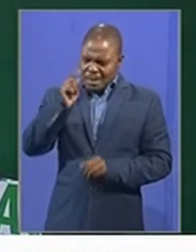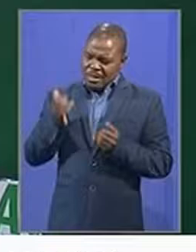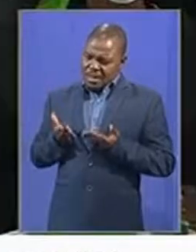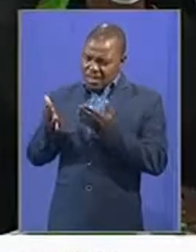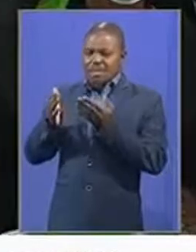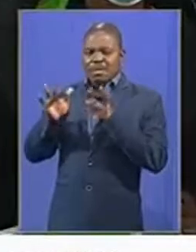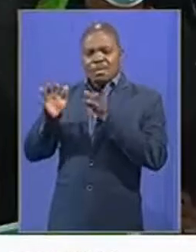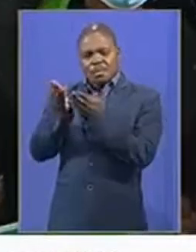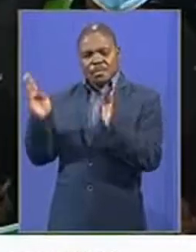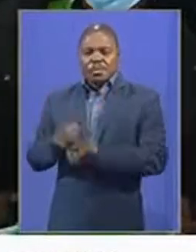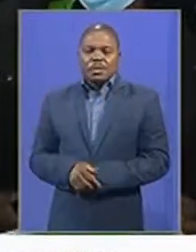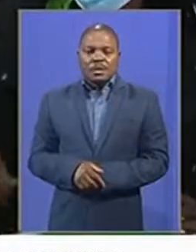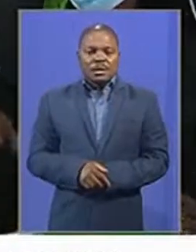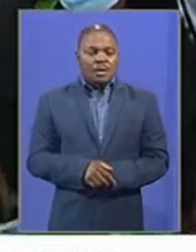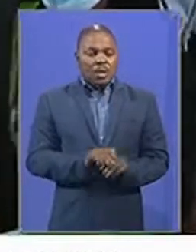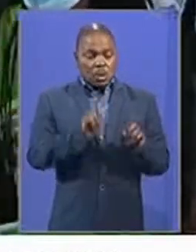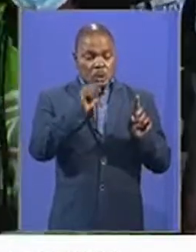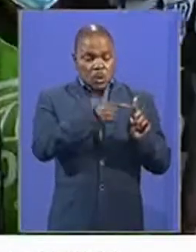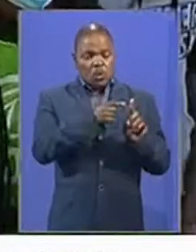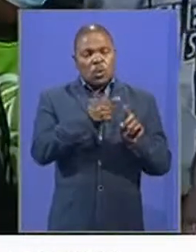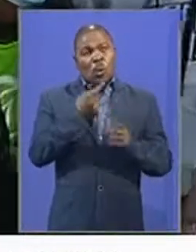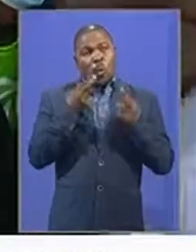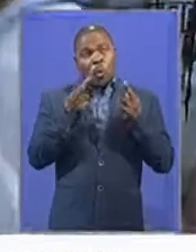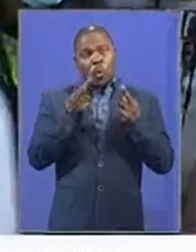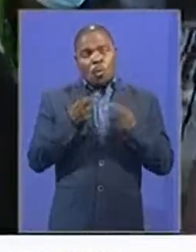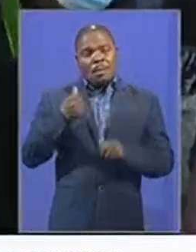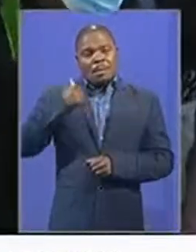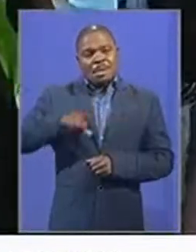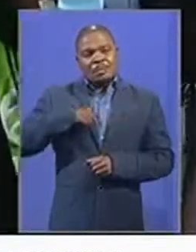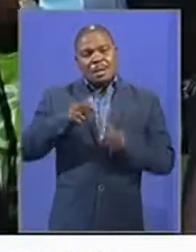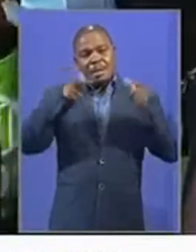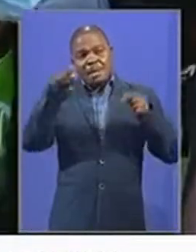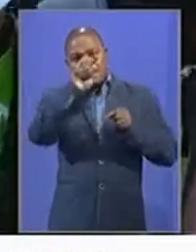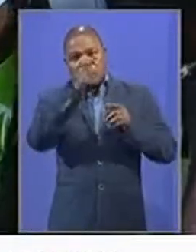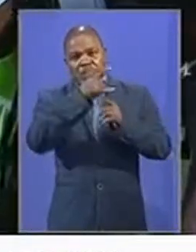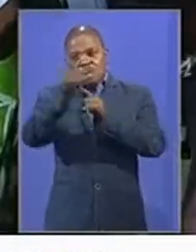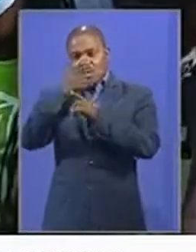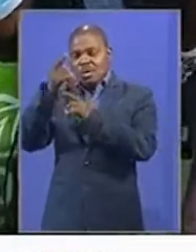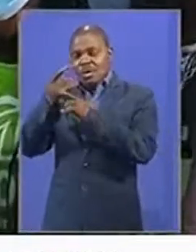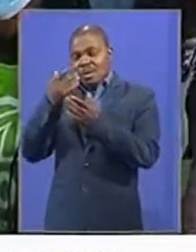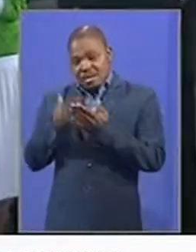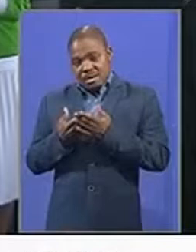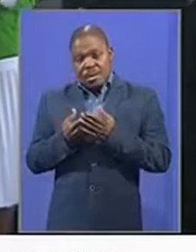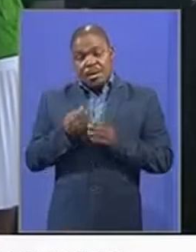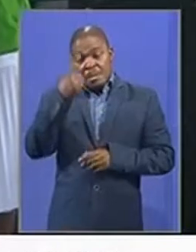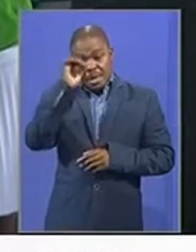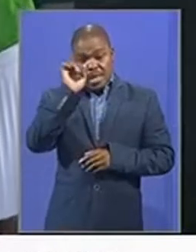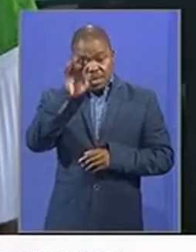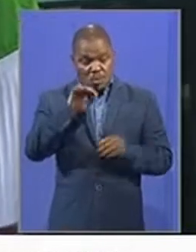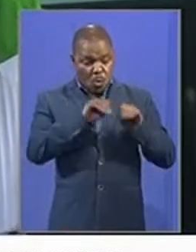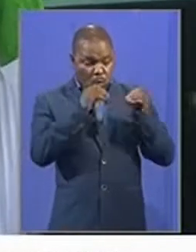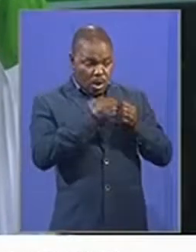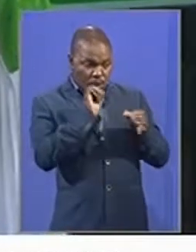the public. Mashaba yo totileng go fenya bo mmasepala ba bagolo o dumela gore fa lekoko la gagwe le ka newa